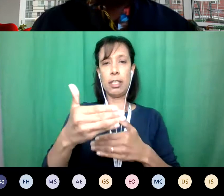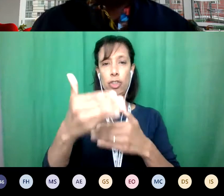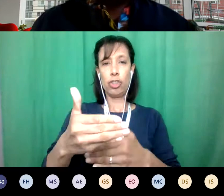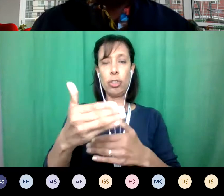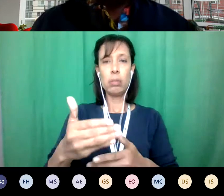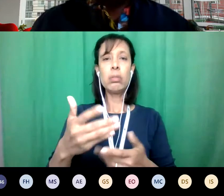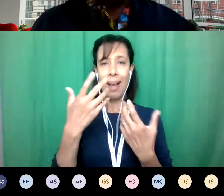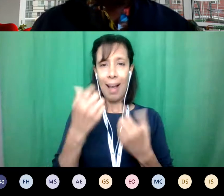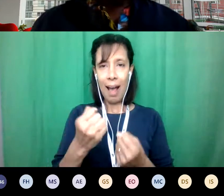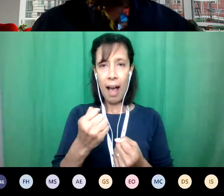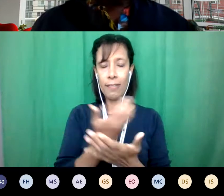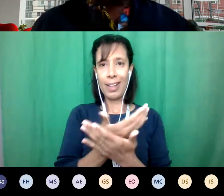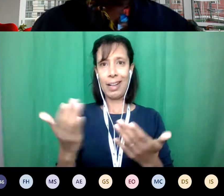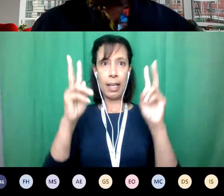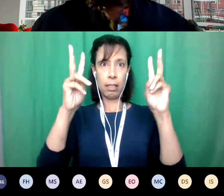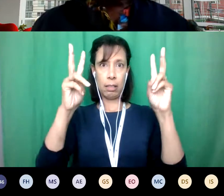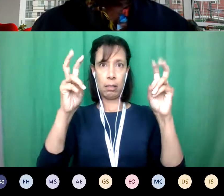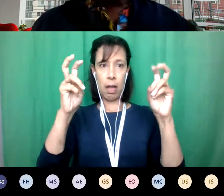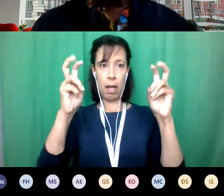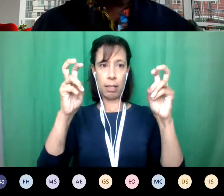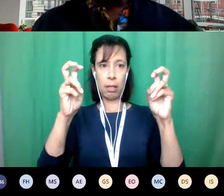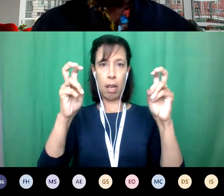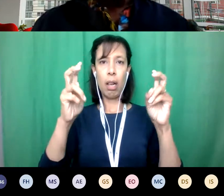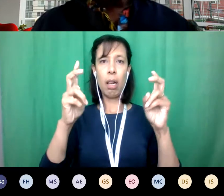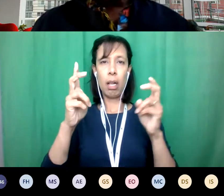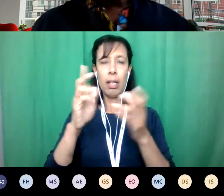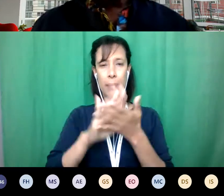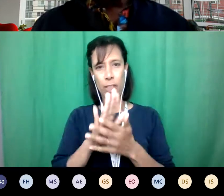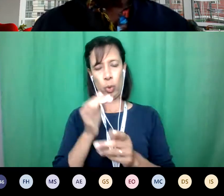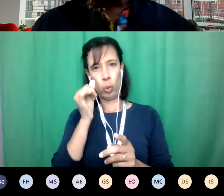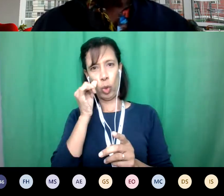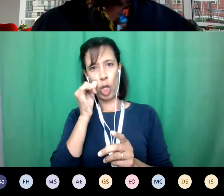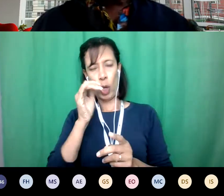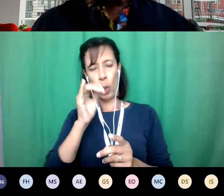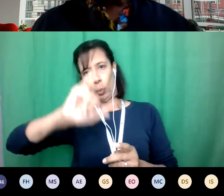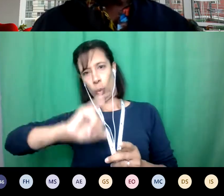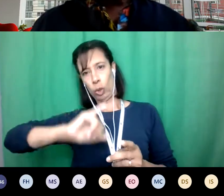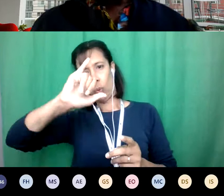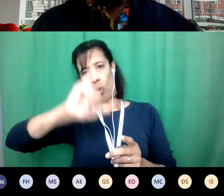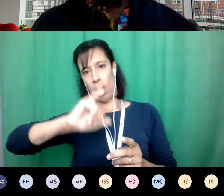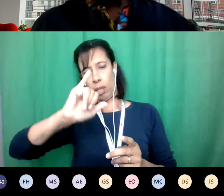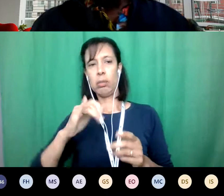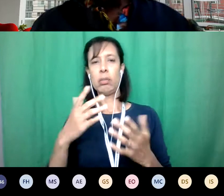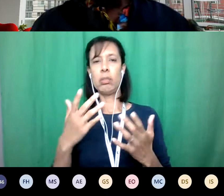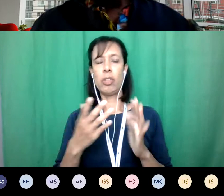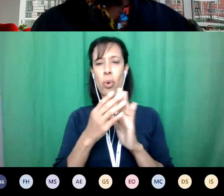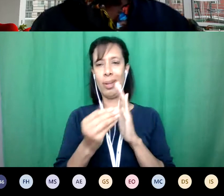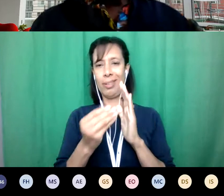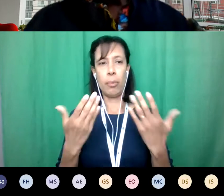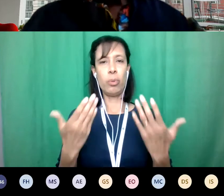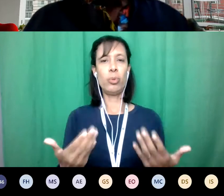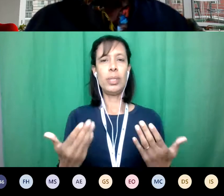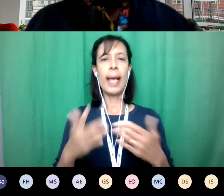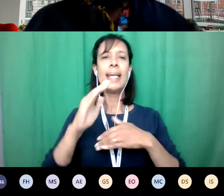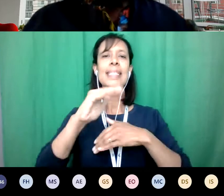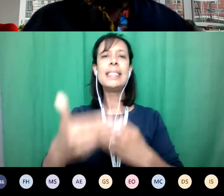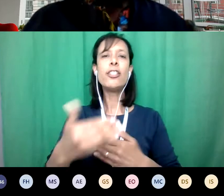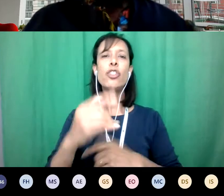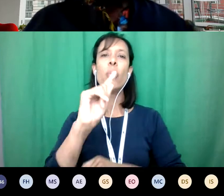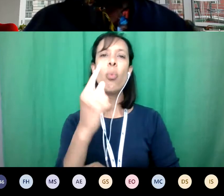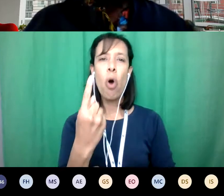title so that you can see that you're joining the correct session. So today's session was labeled session 1,